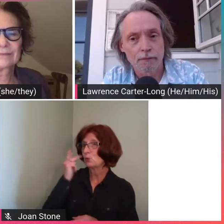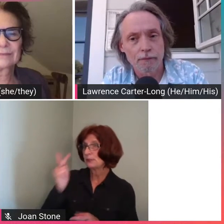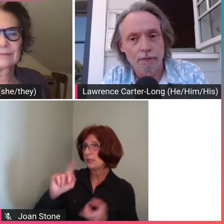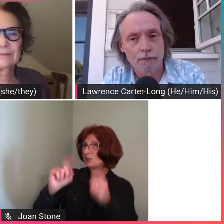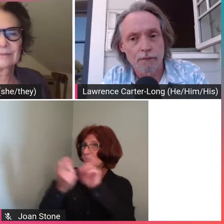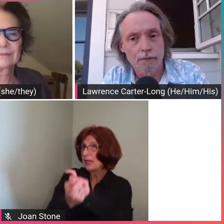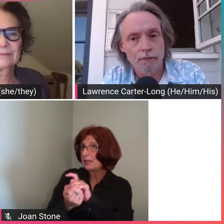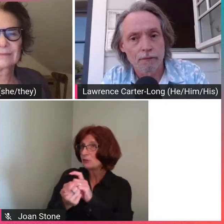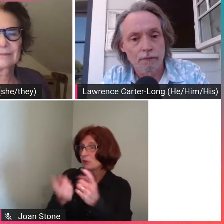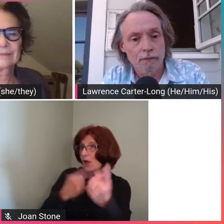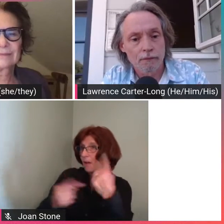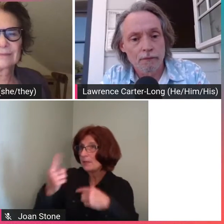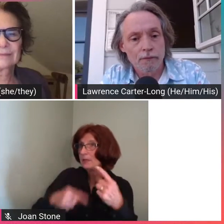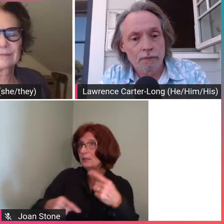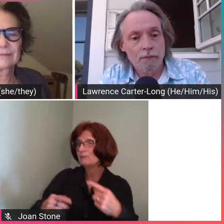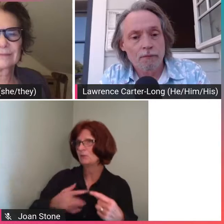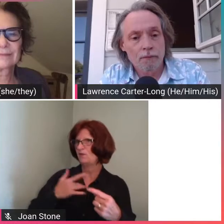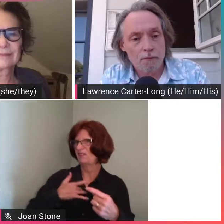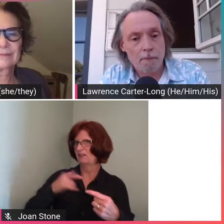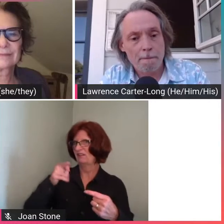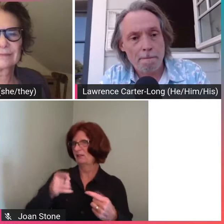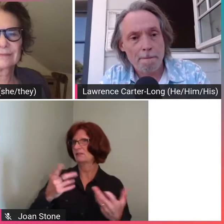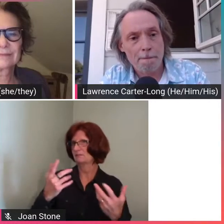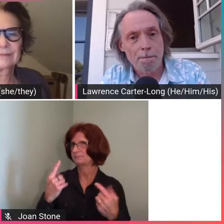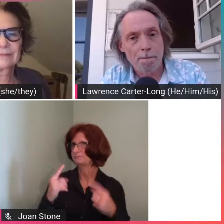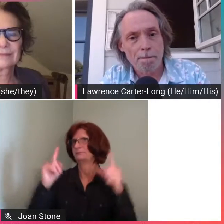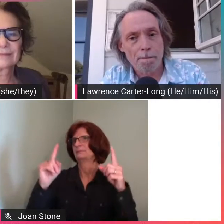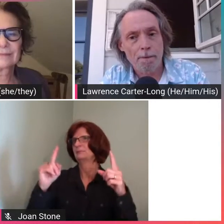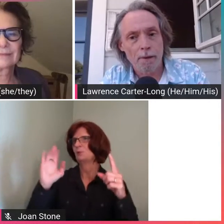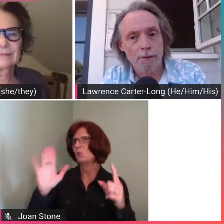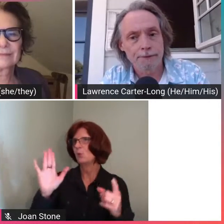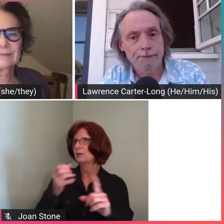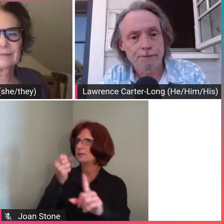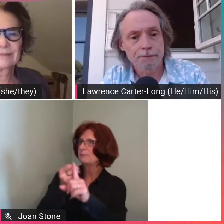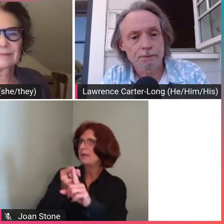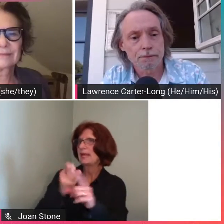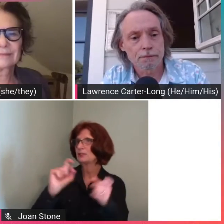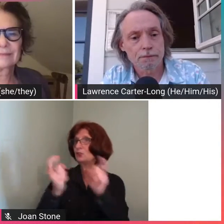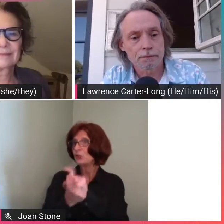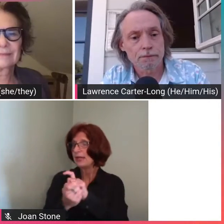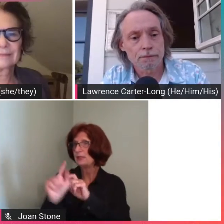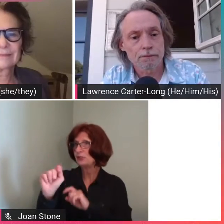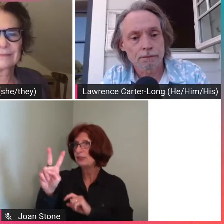wave that will make real change in film and television?